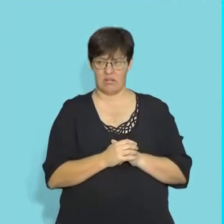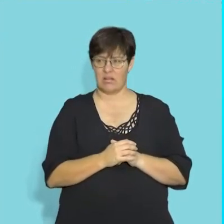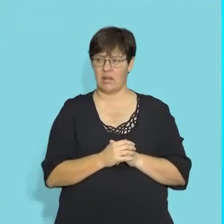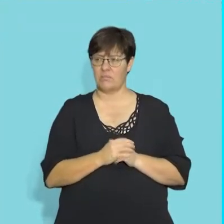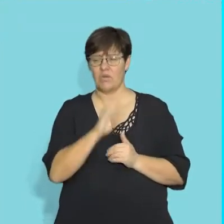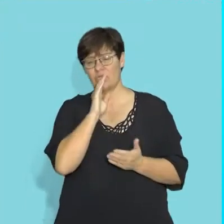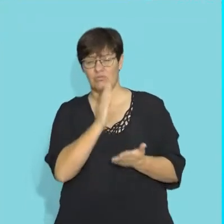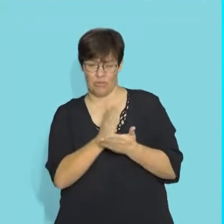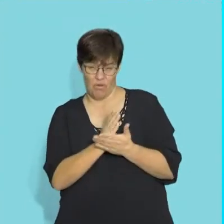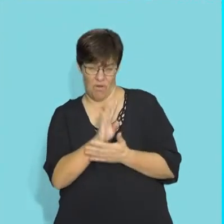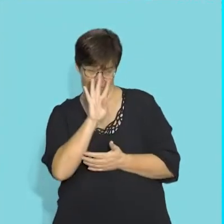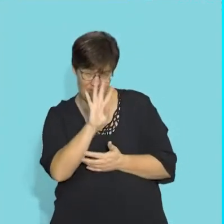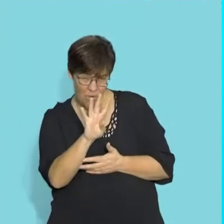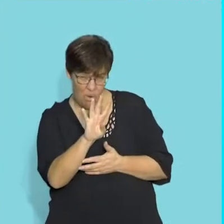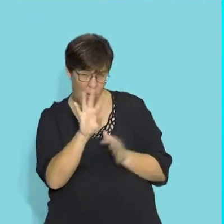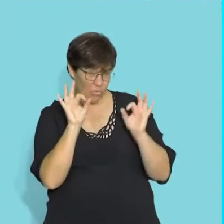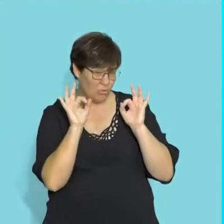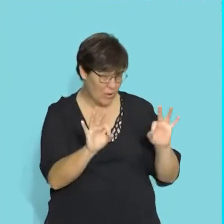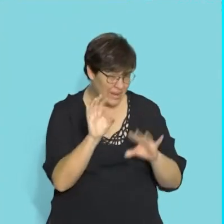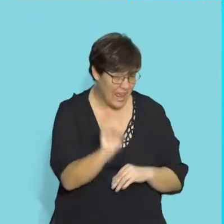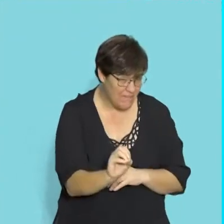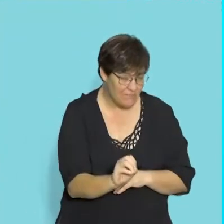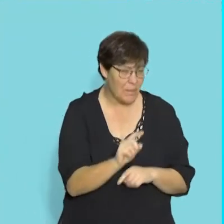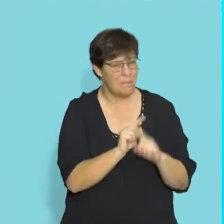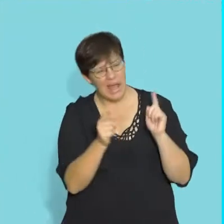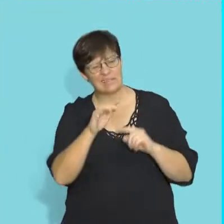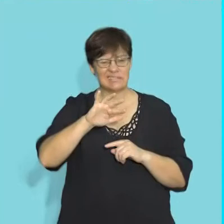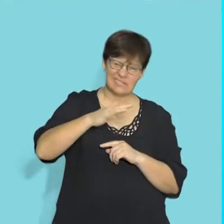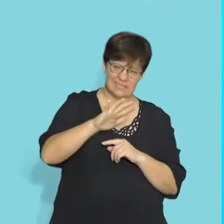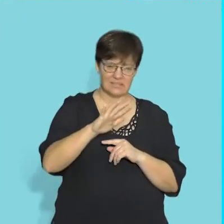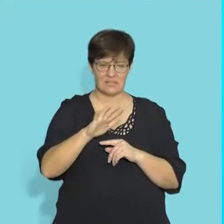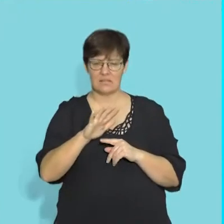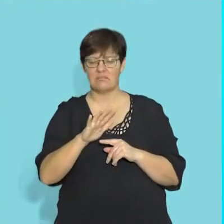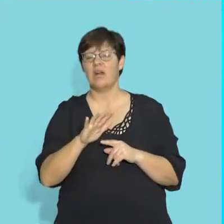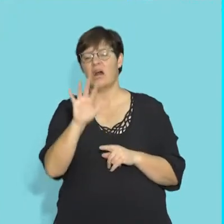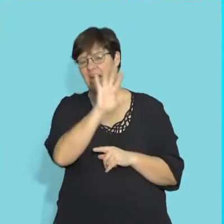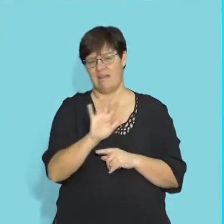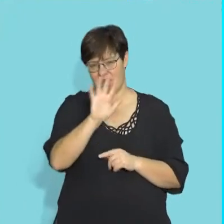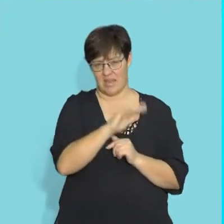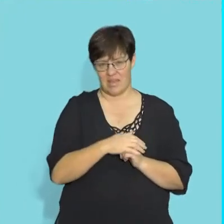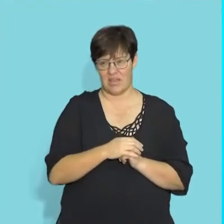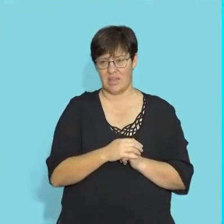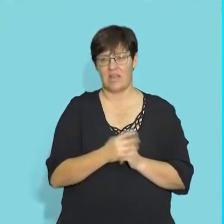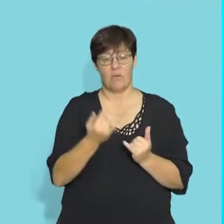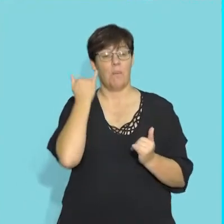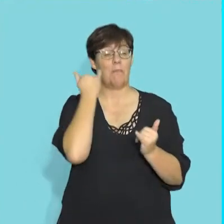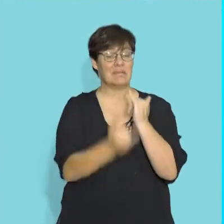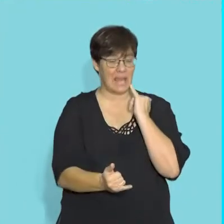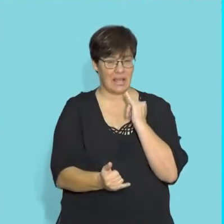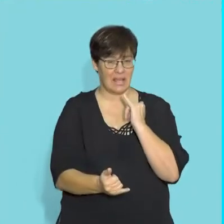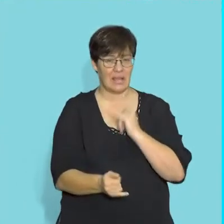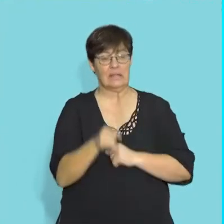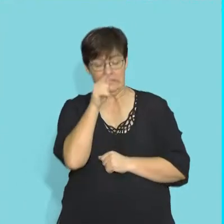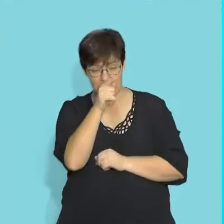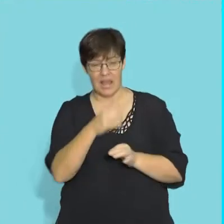not sure if 4 is indeed correct, but I know that it's kind of in the right ballpark. So if you've made a careless mistake, often